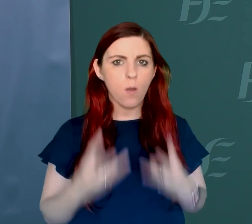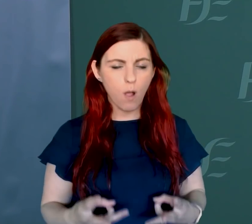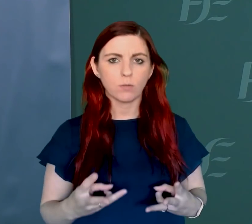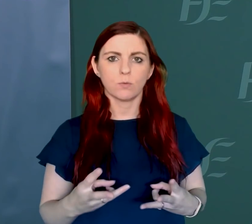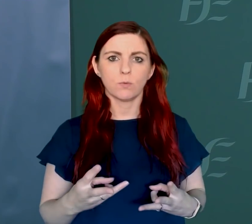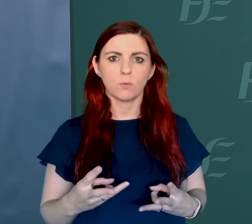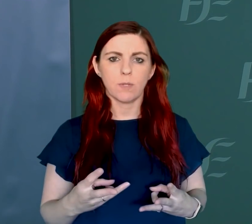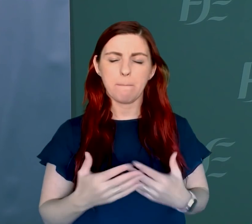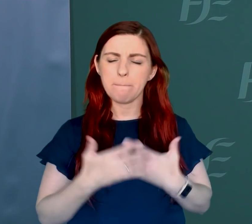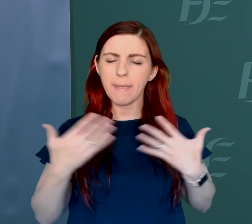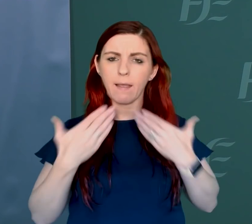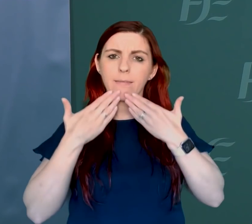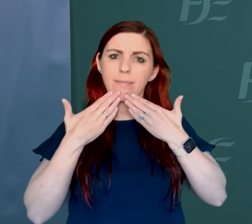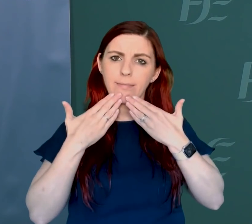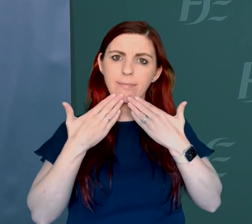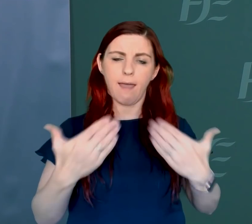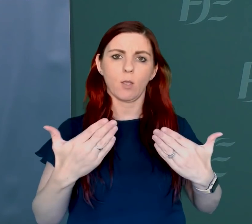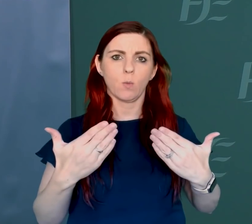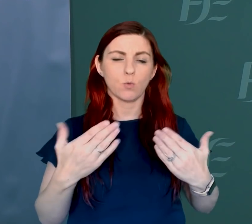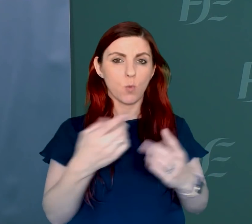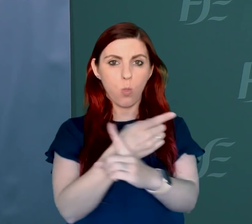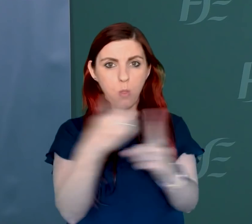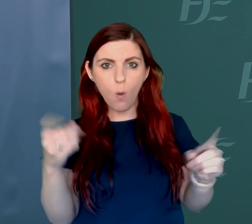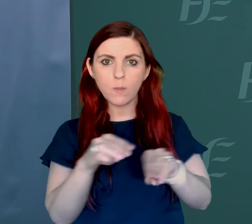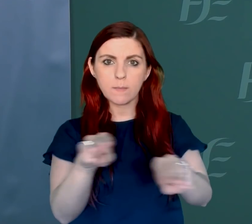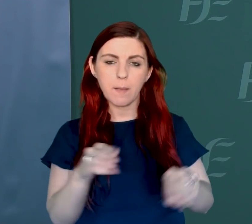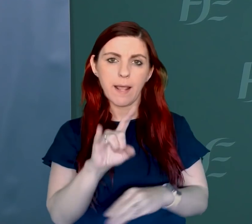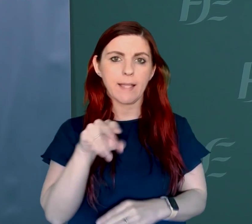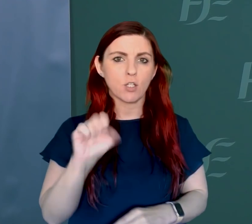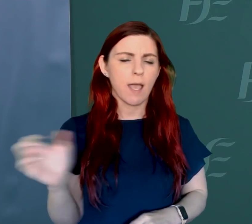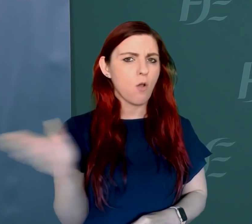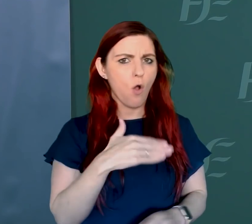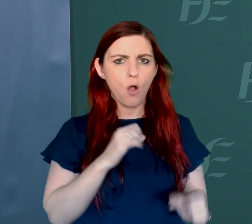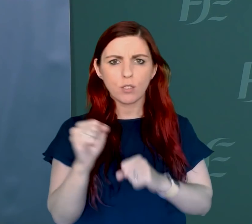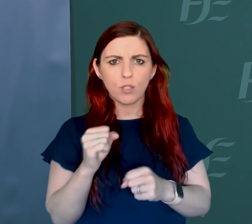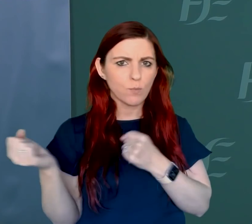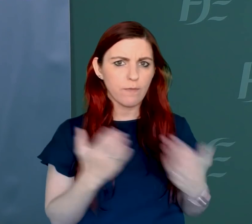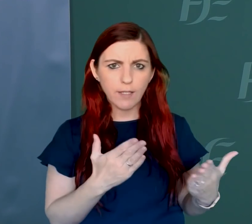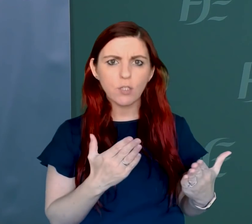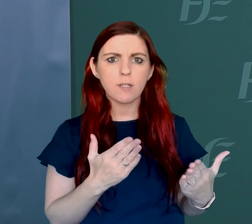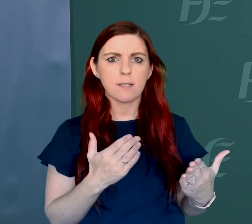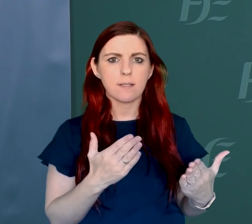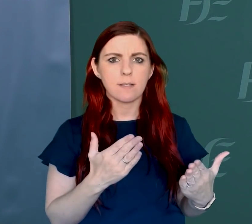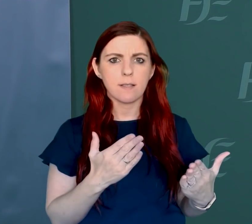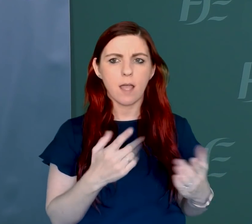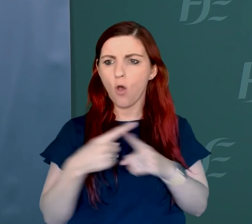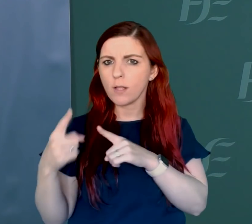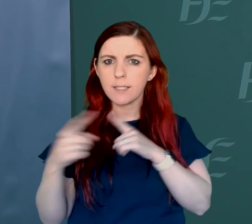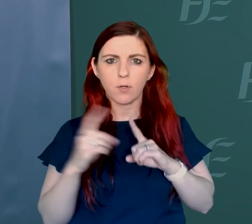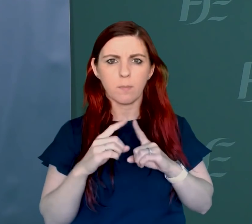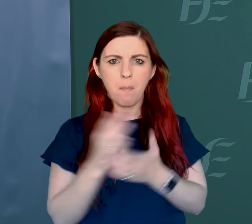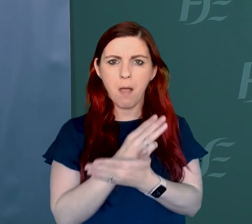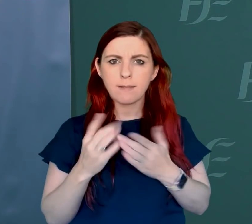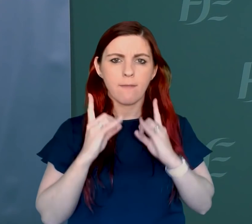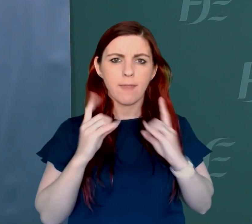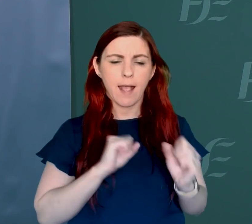particular heartfelt thanks to those people in the HSE and all of our service providers and provisions of health service, who I know at this